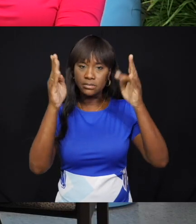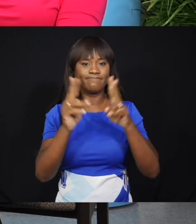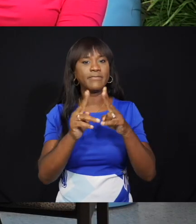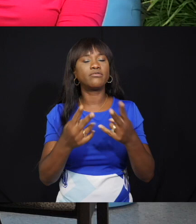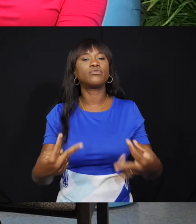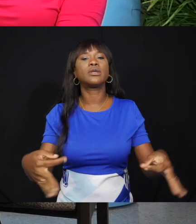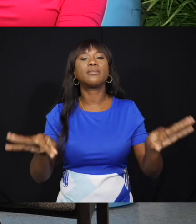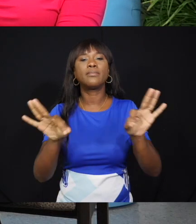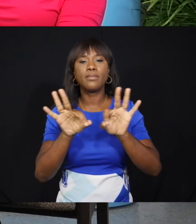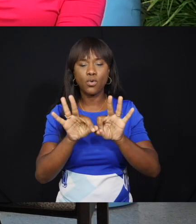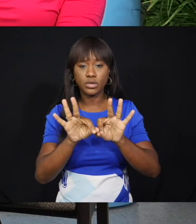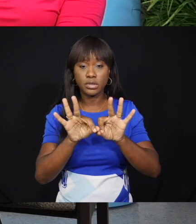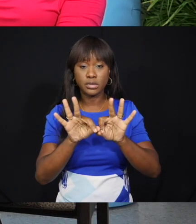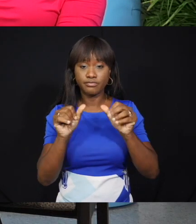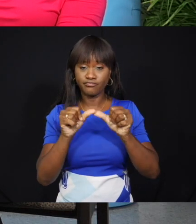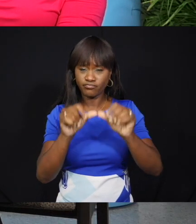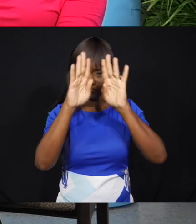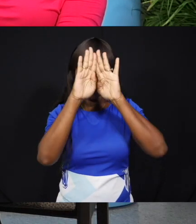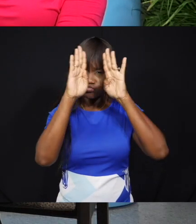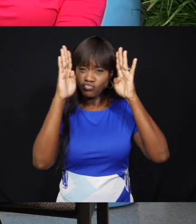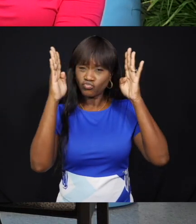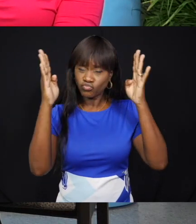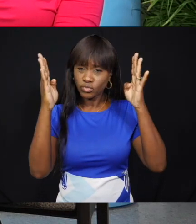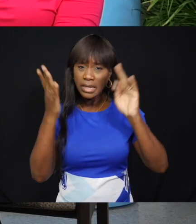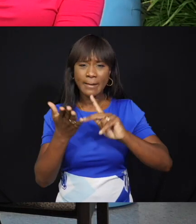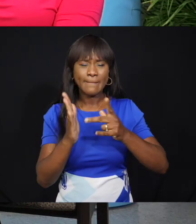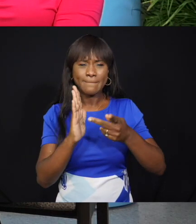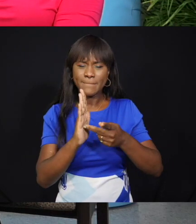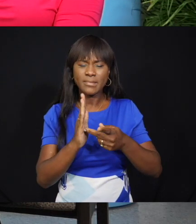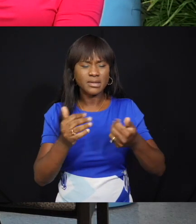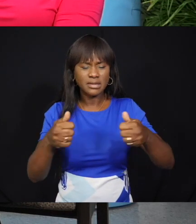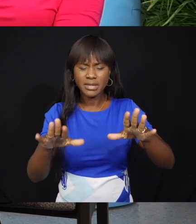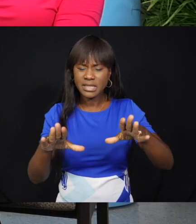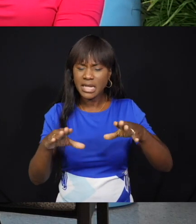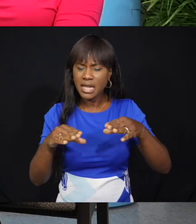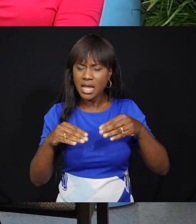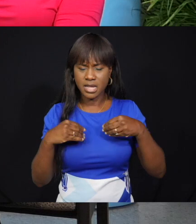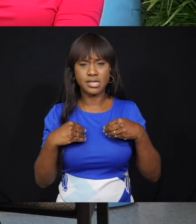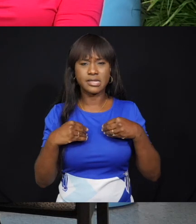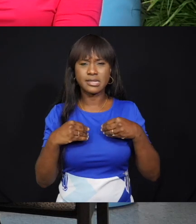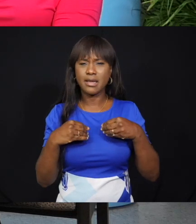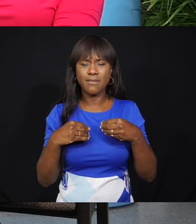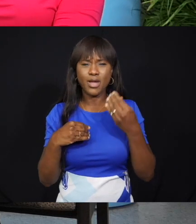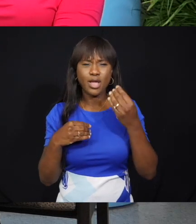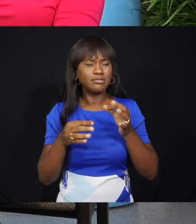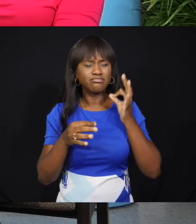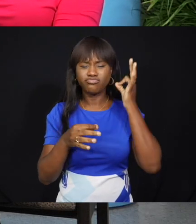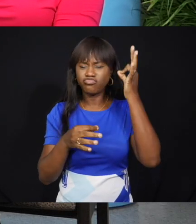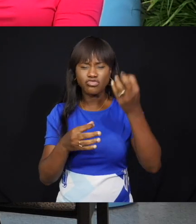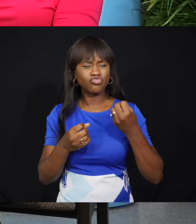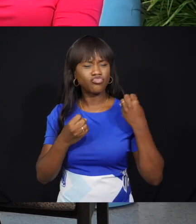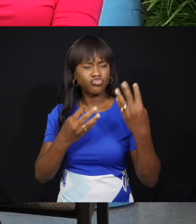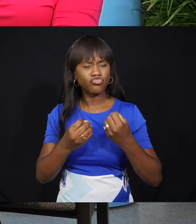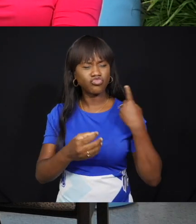And I'm telling my seniors as myself, remain open. That is critical.